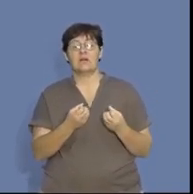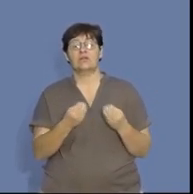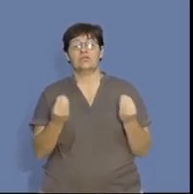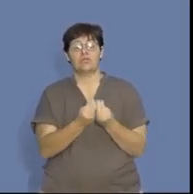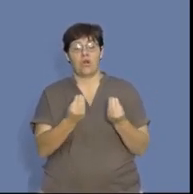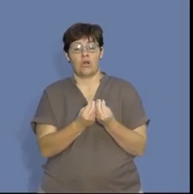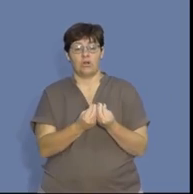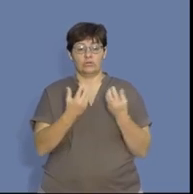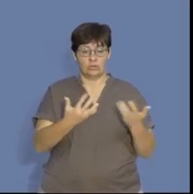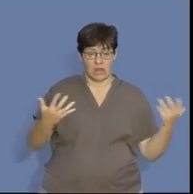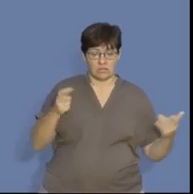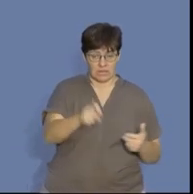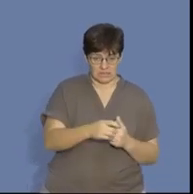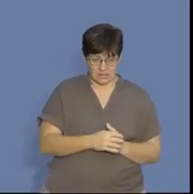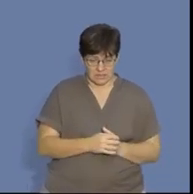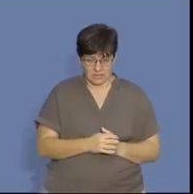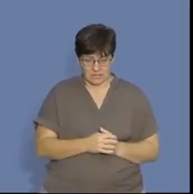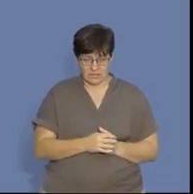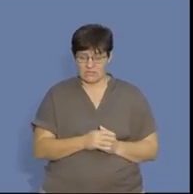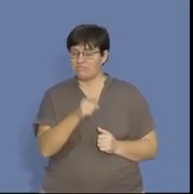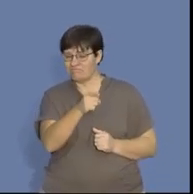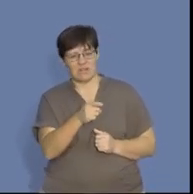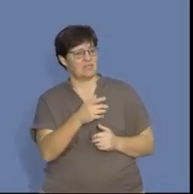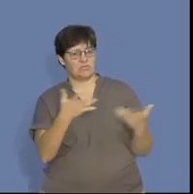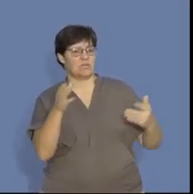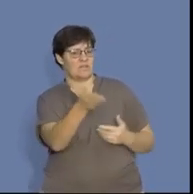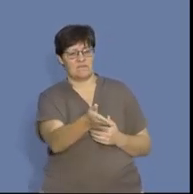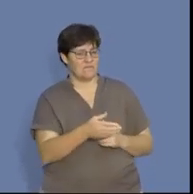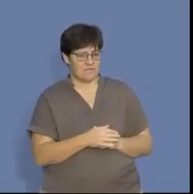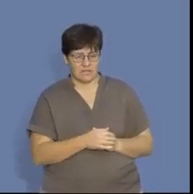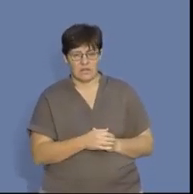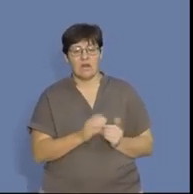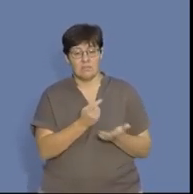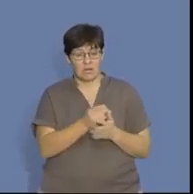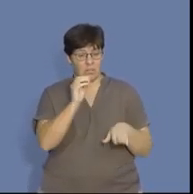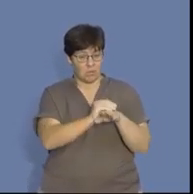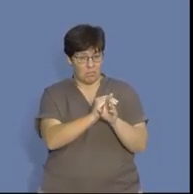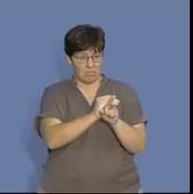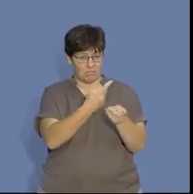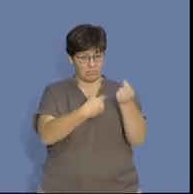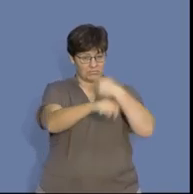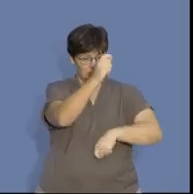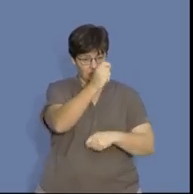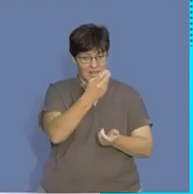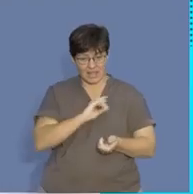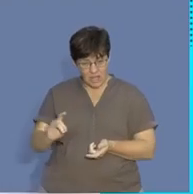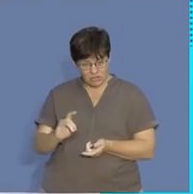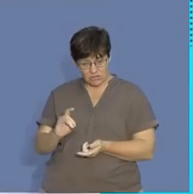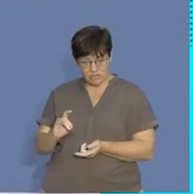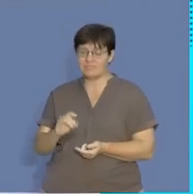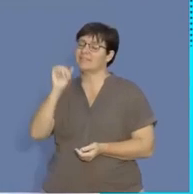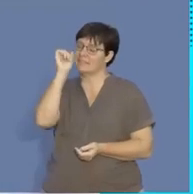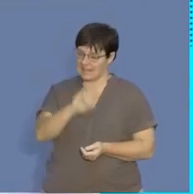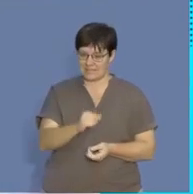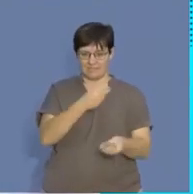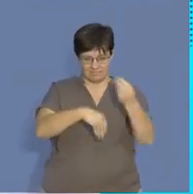of stock on hand. Can that relate to liquidity problems in the near future? Yes,